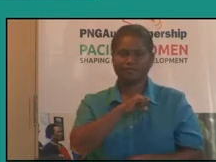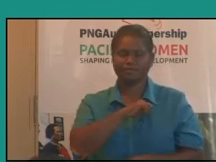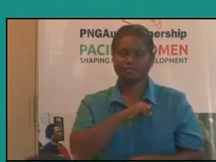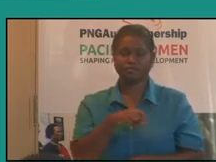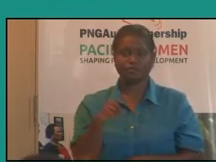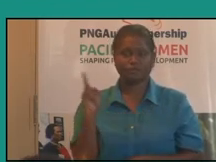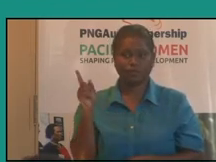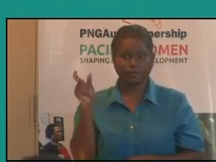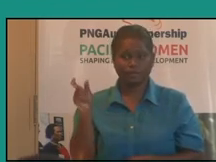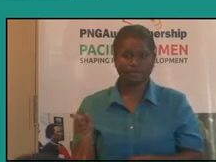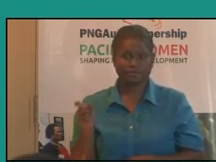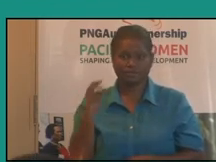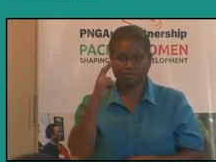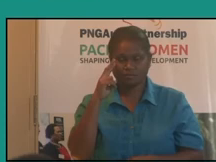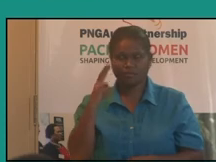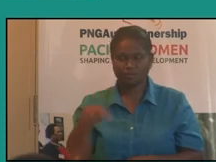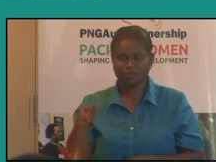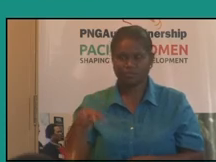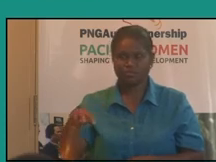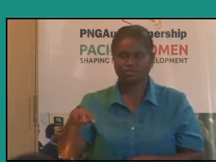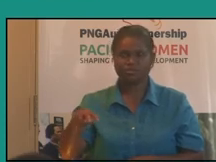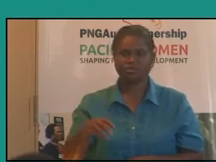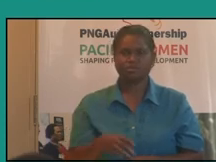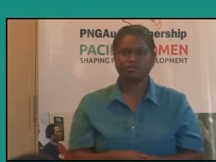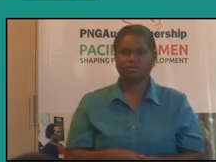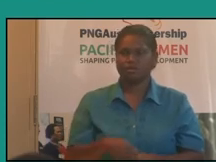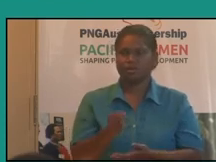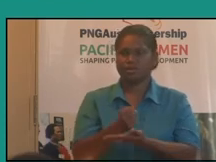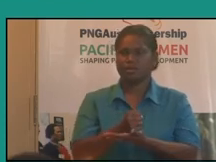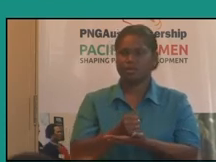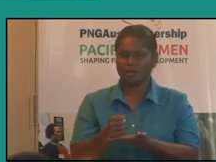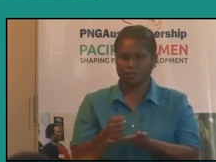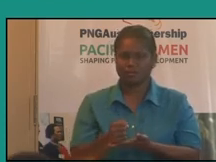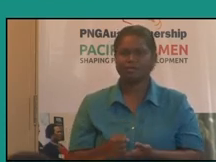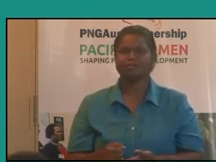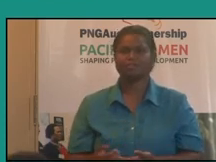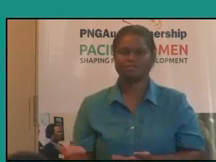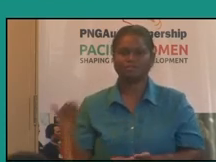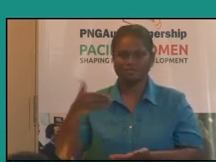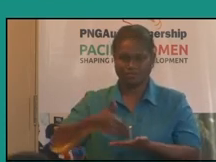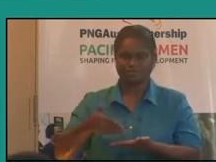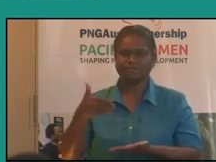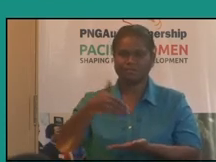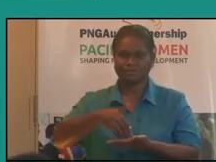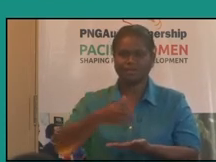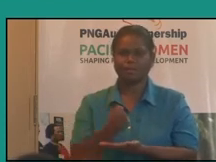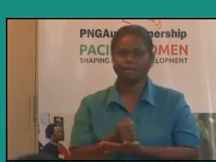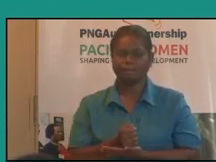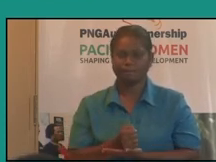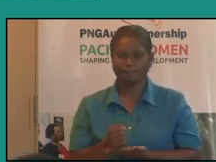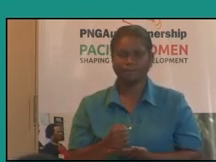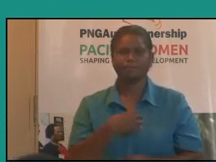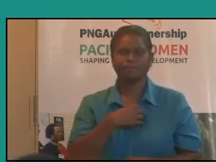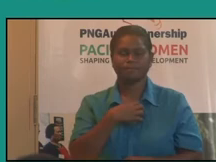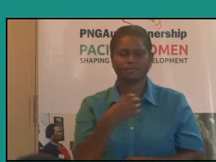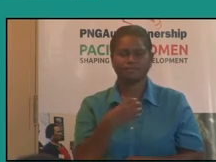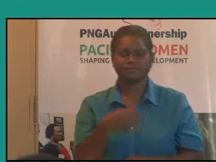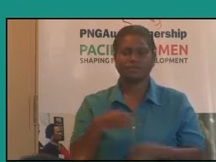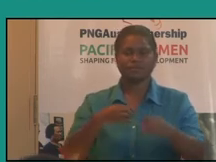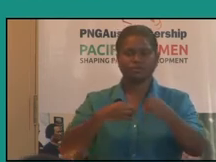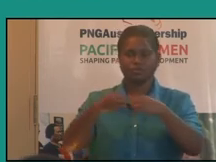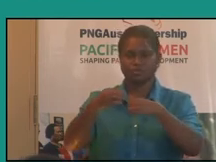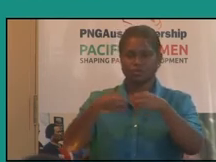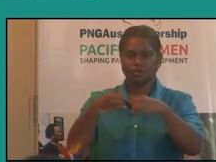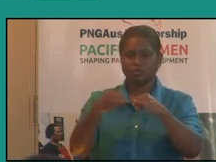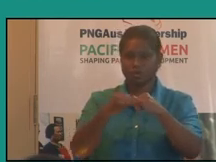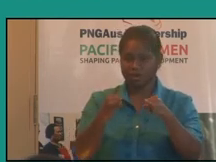that the numbers tend to peak and trough. And awareness is key, as we've heard from the Solomon Islands experience, who